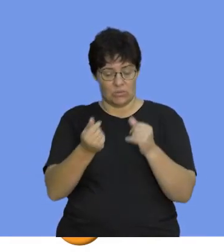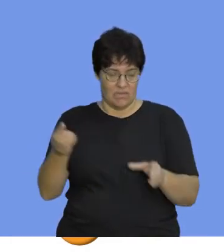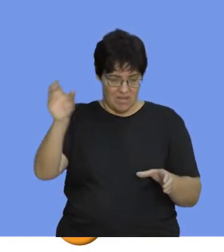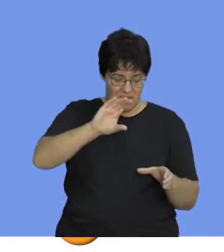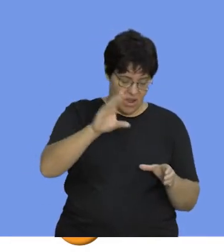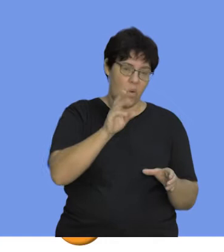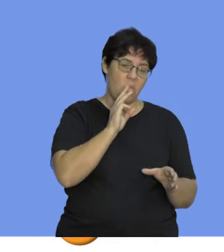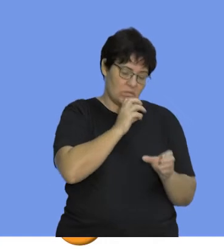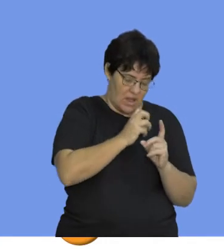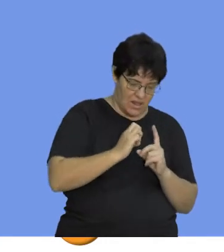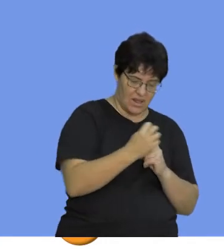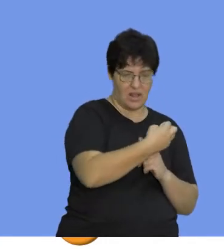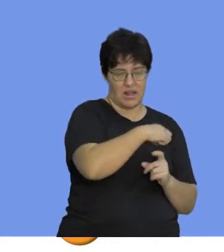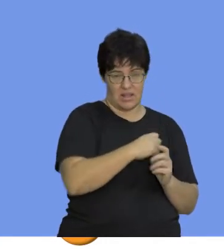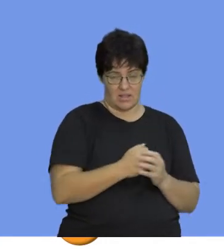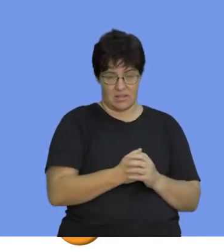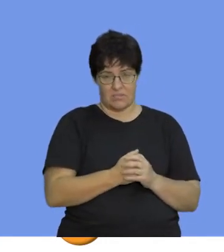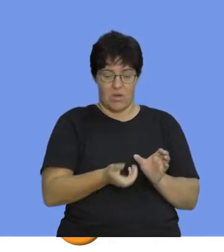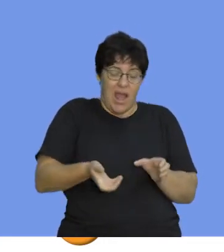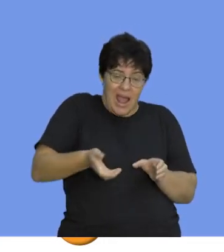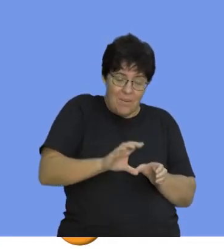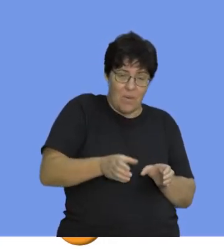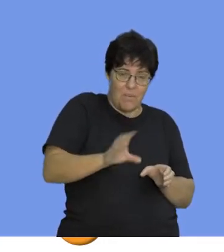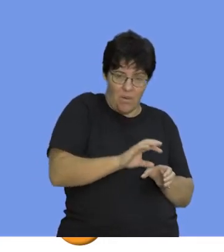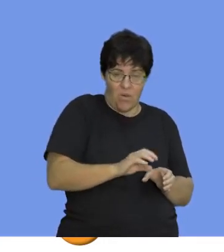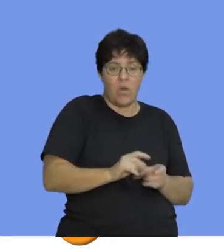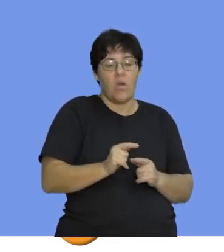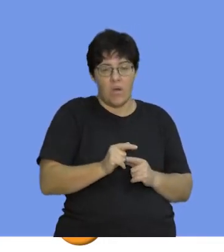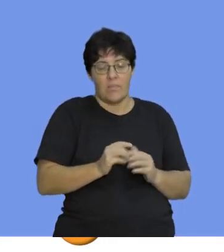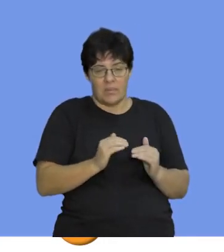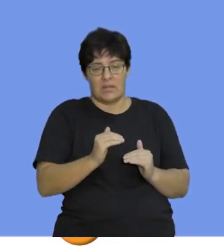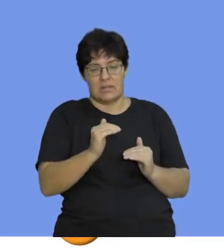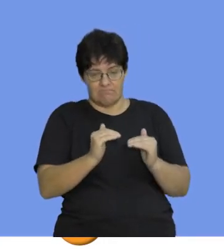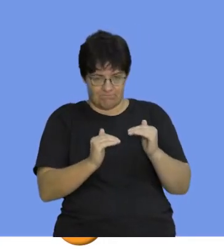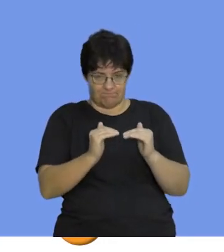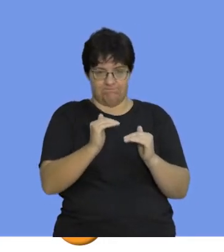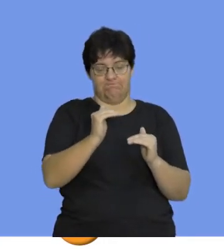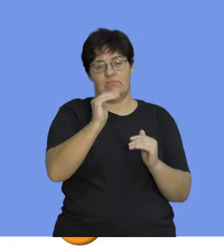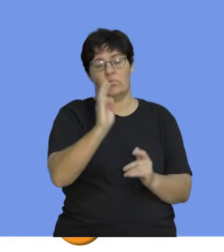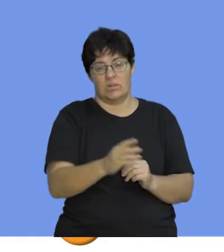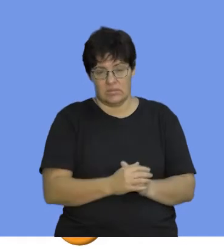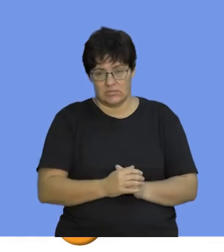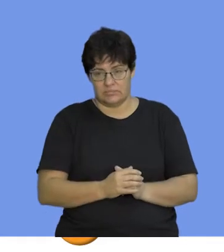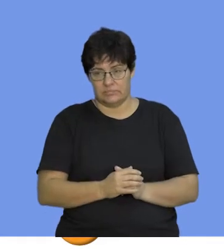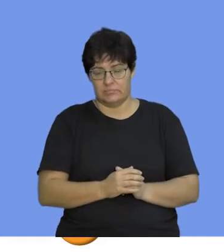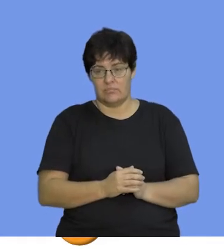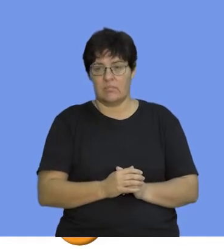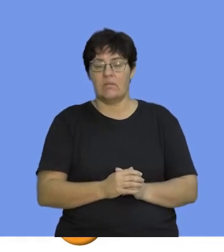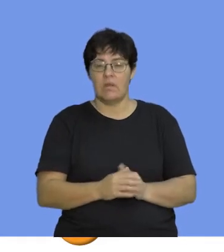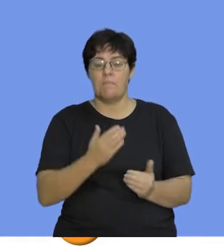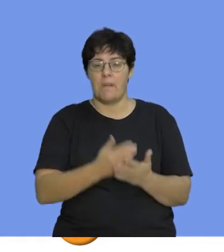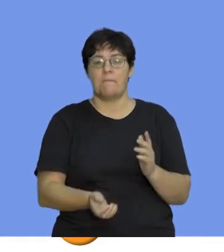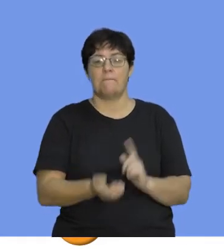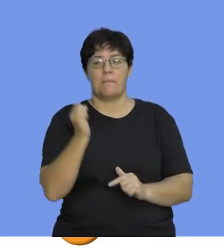are surrounded by water molecules, and as we keep on adding more, the concentration will also increase. And we are able, after that,